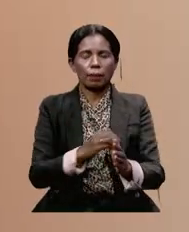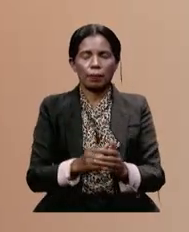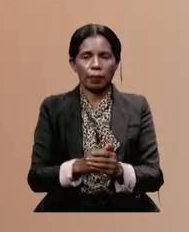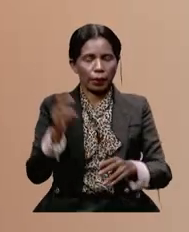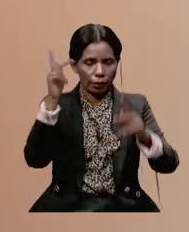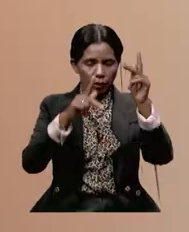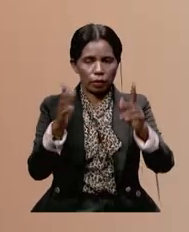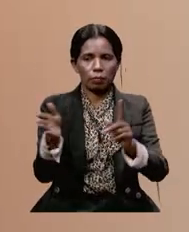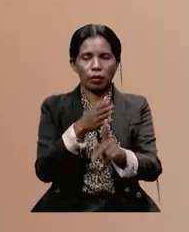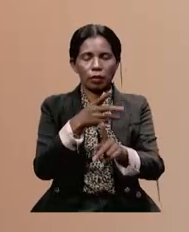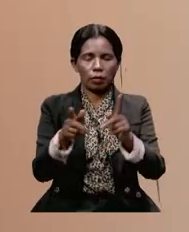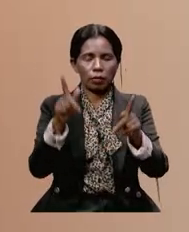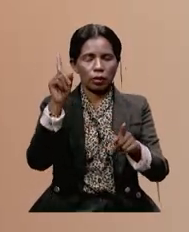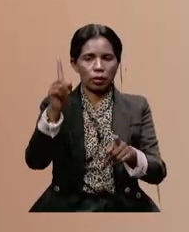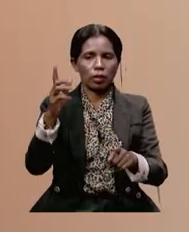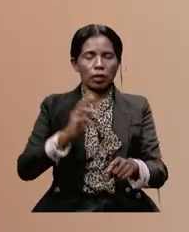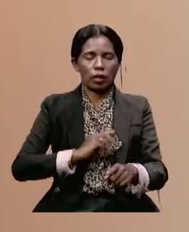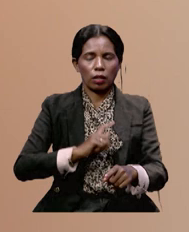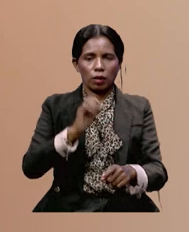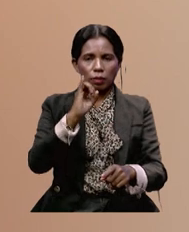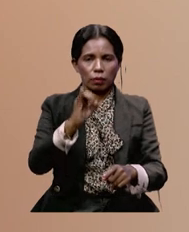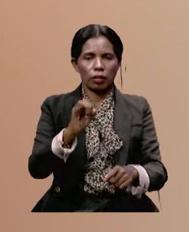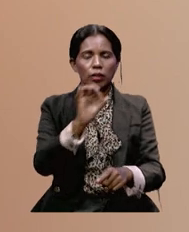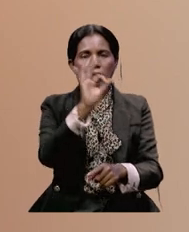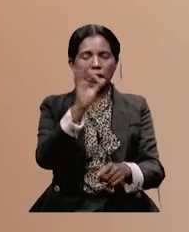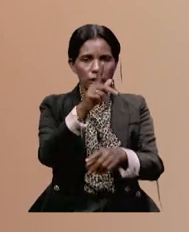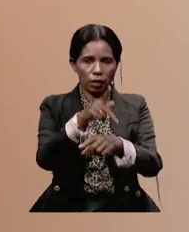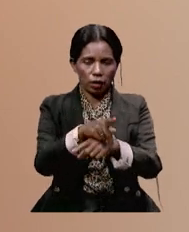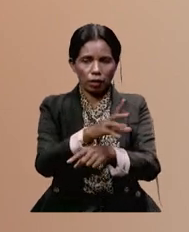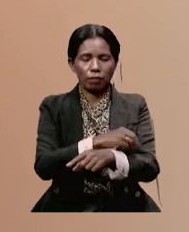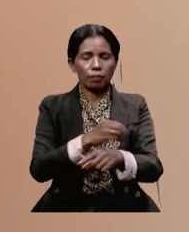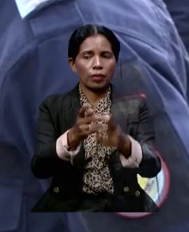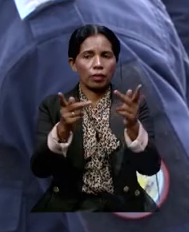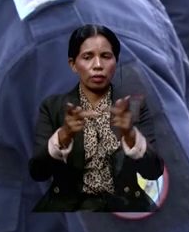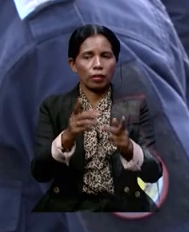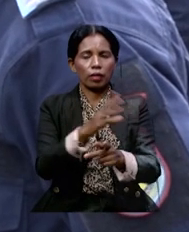baku cidadão ida ia Aimutin ne, acontece sexta kalam foi na laixne, INB